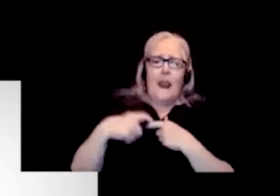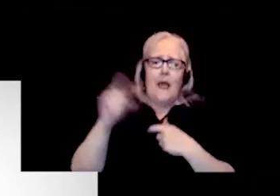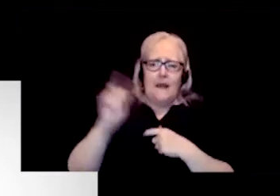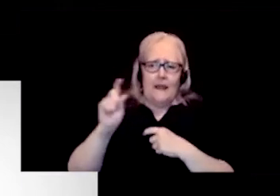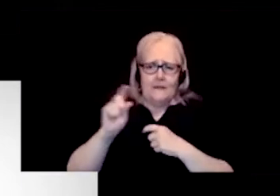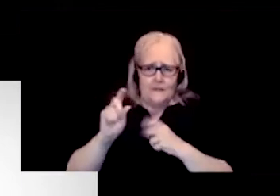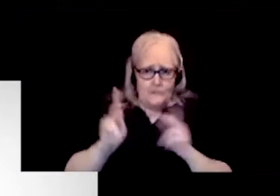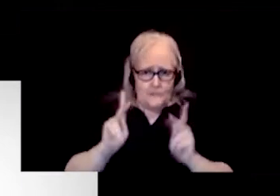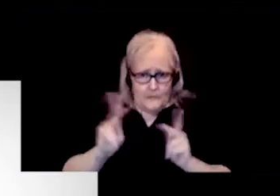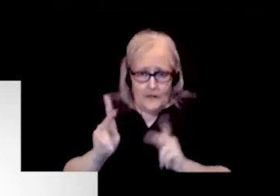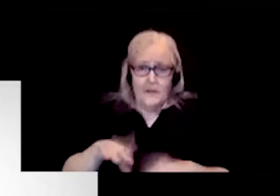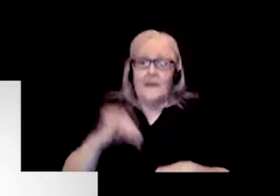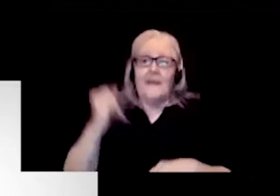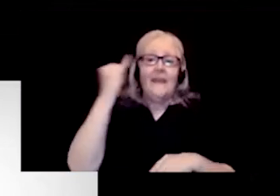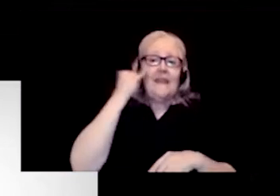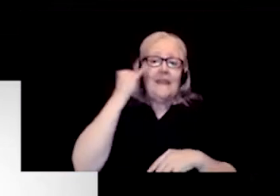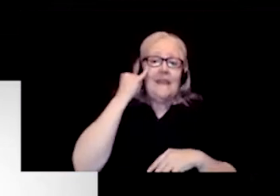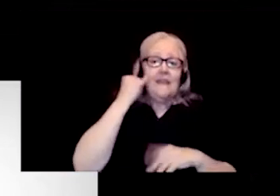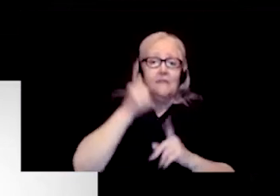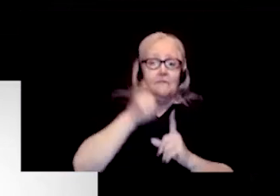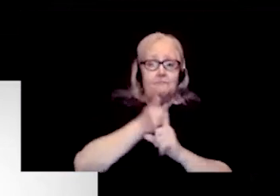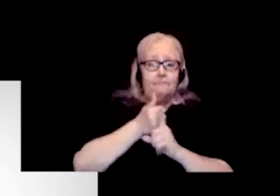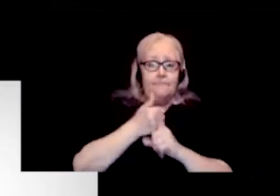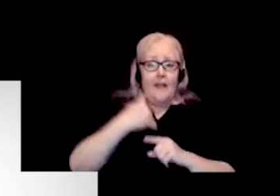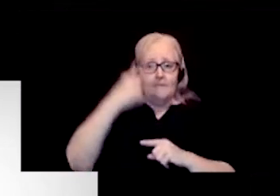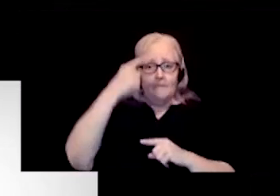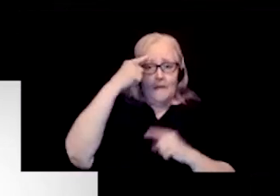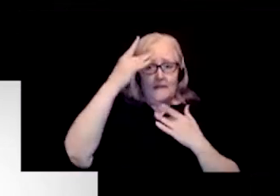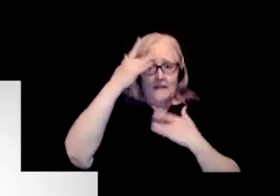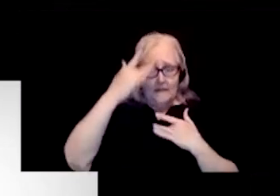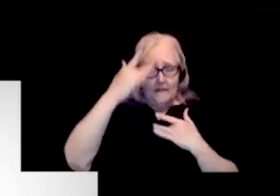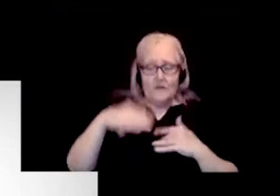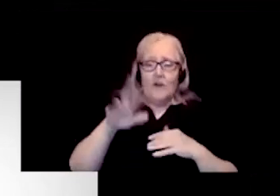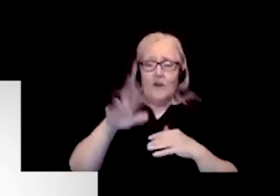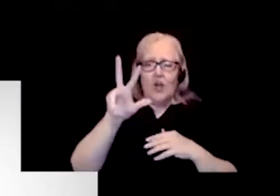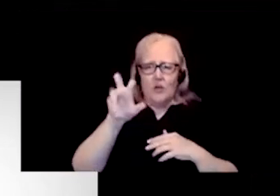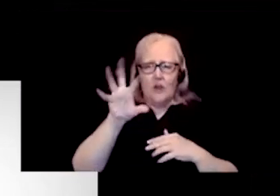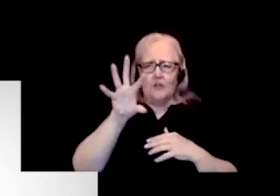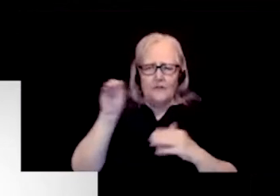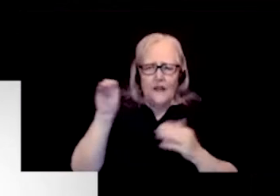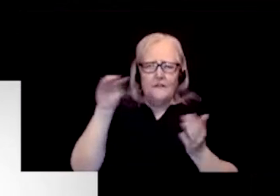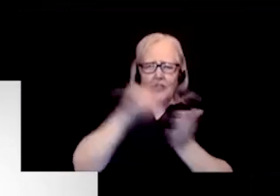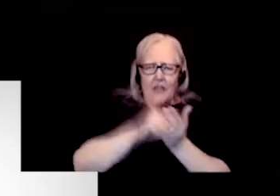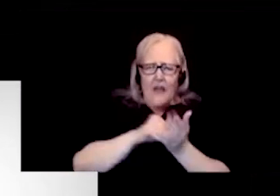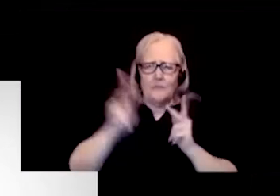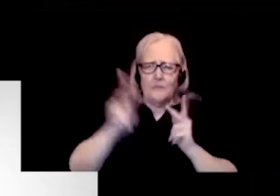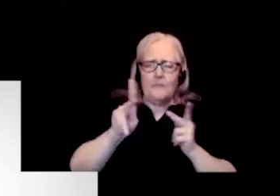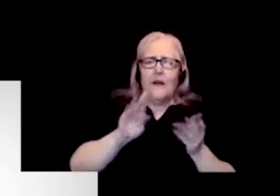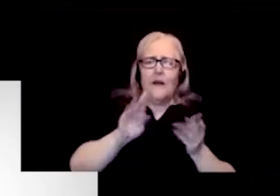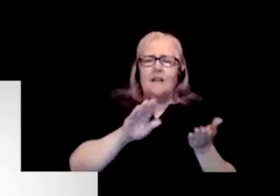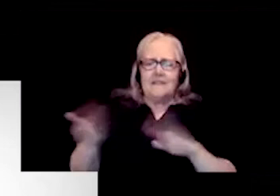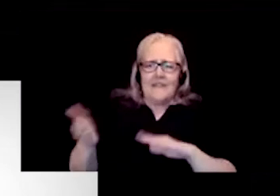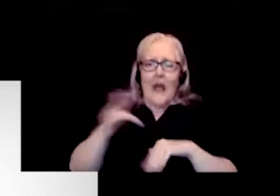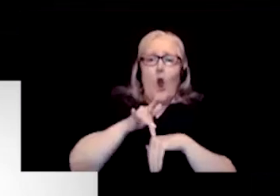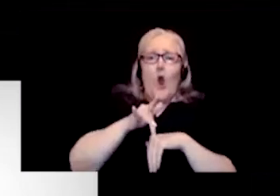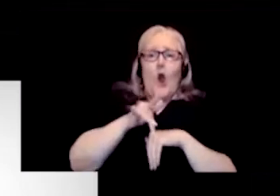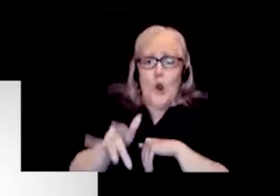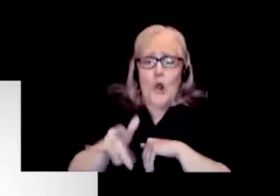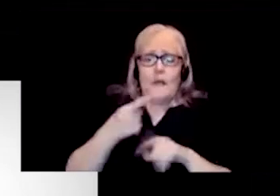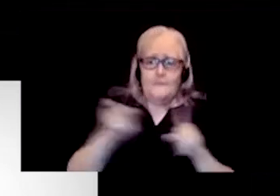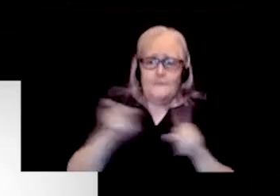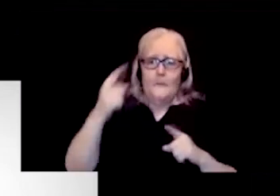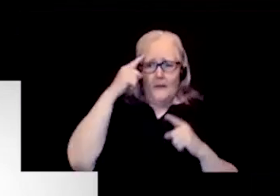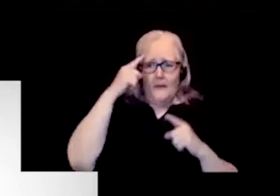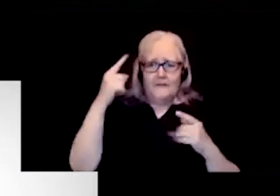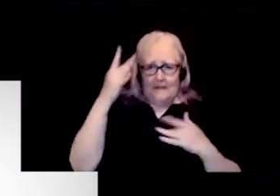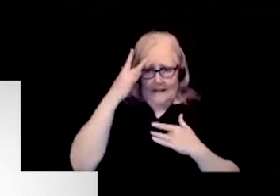mental illness in this country, 350,000 people die prematurely from mental illnesses each year. And if you have a serious mental